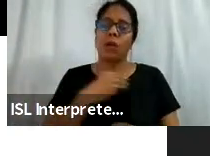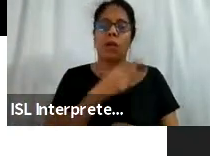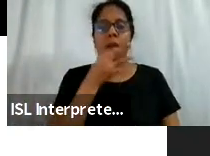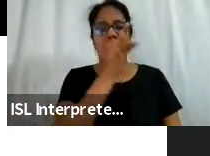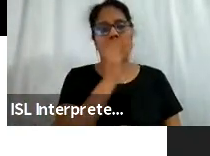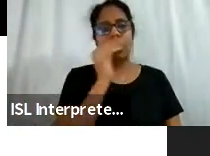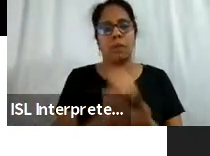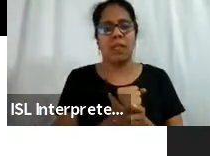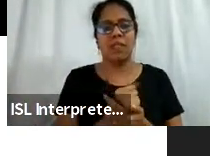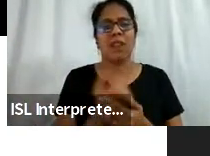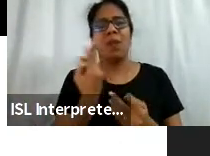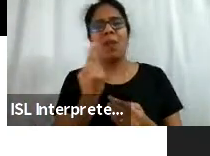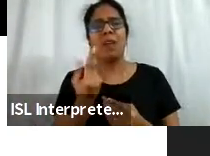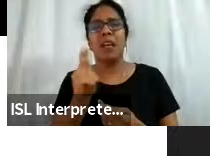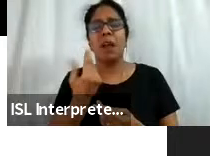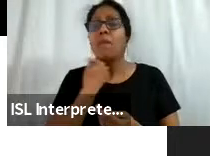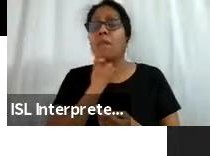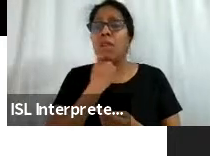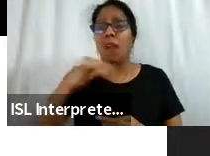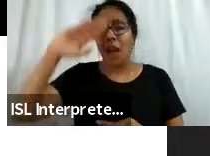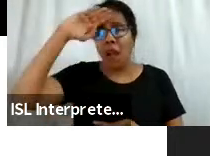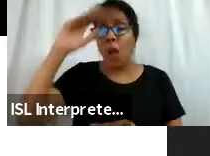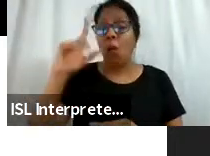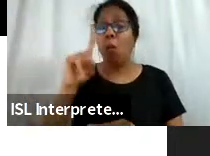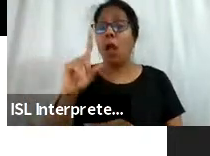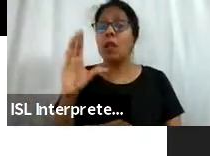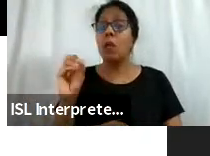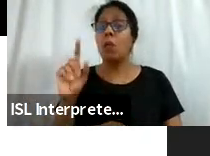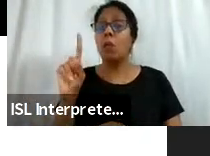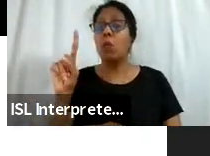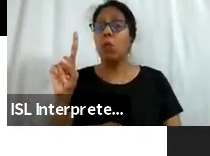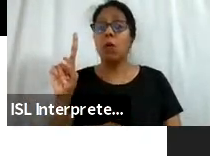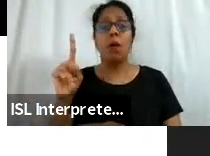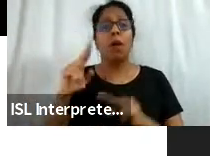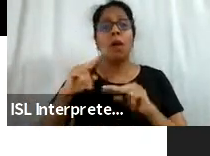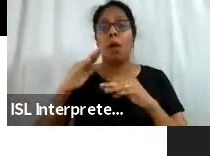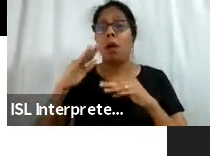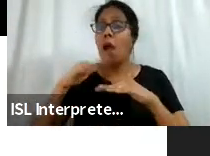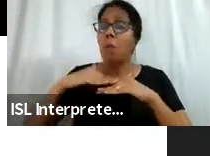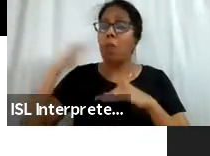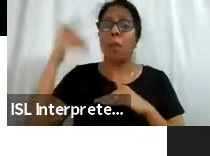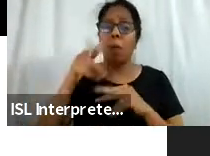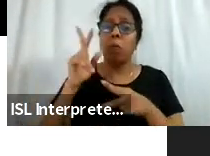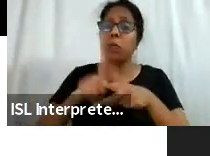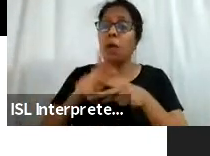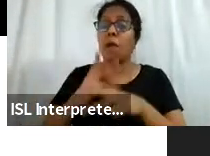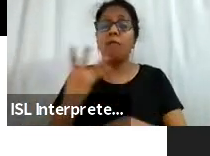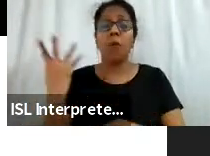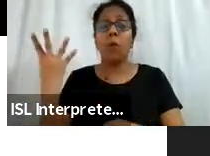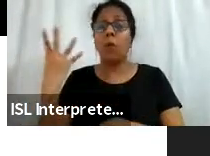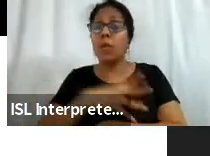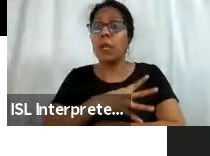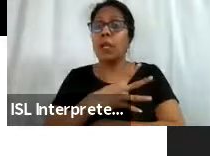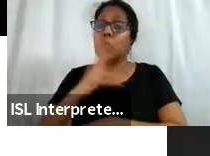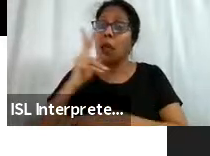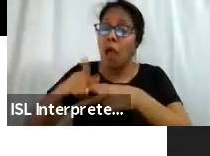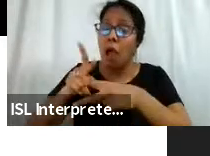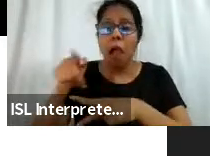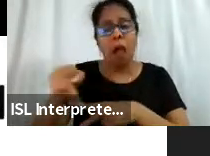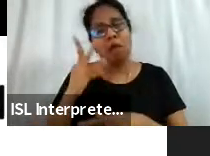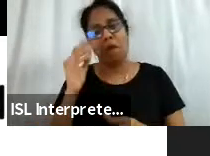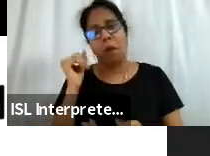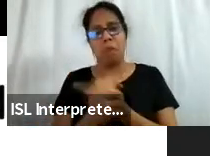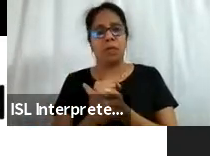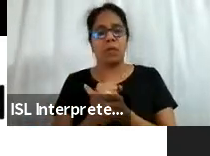mental confusion or appears to you a little disoriented, then please seek medical consultation.